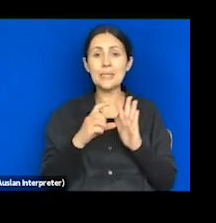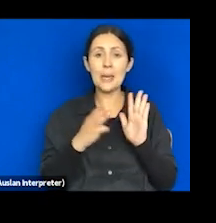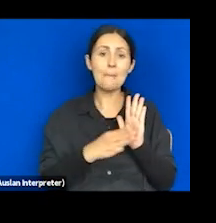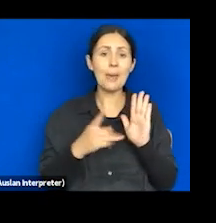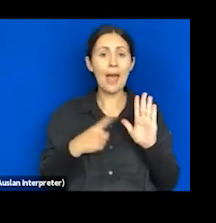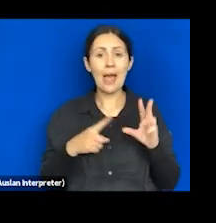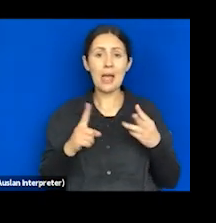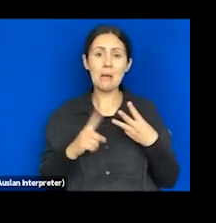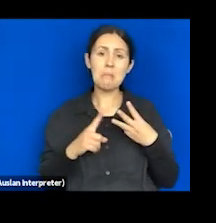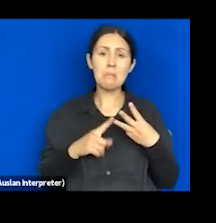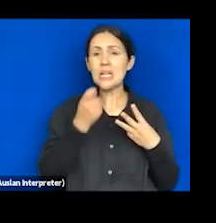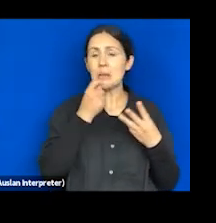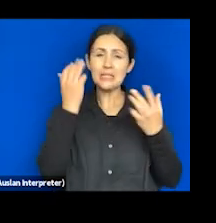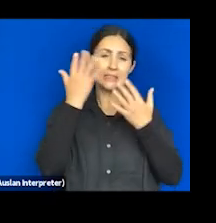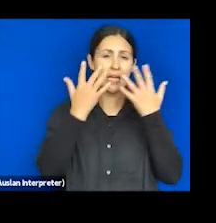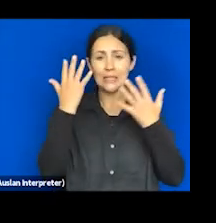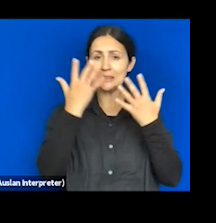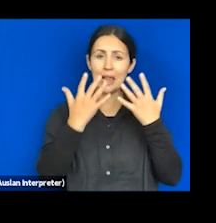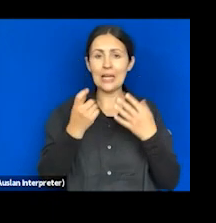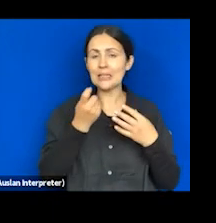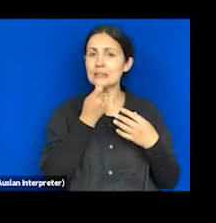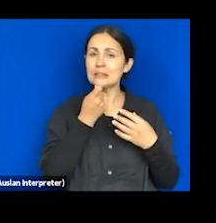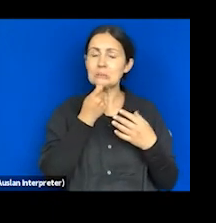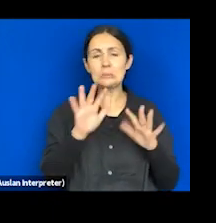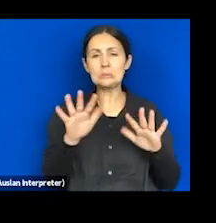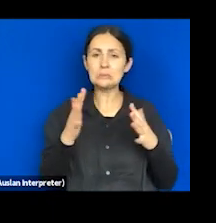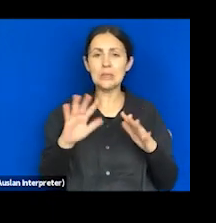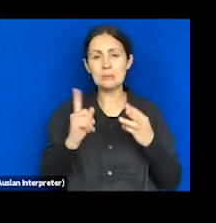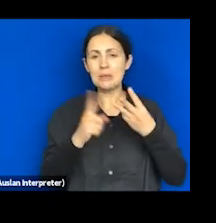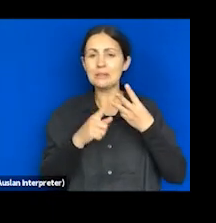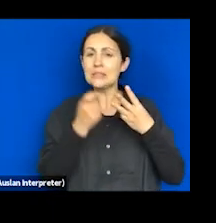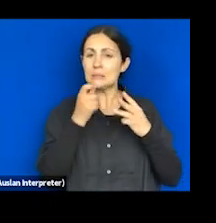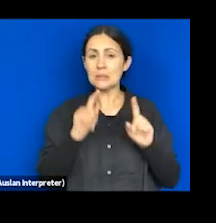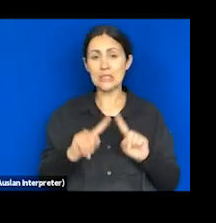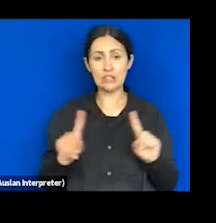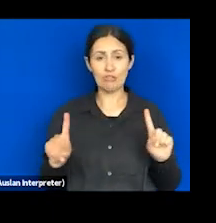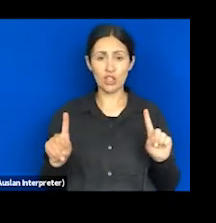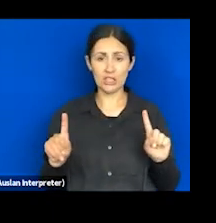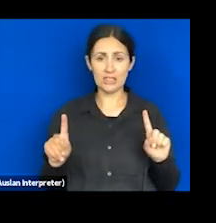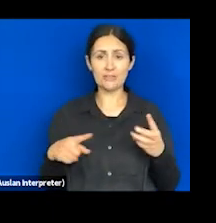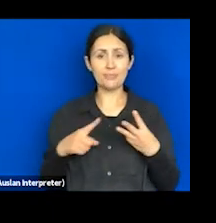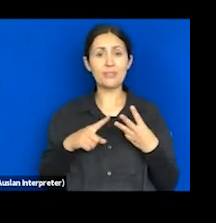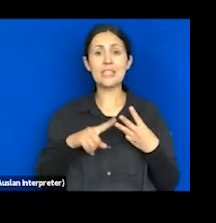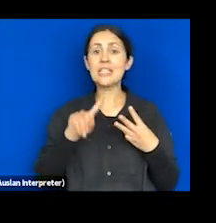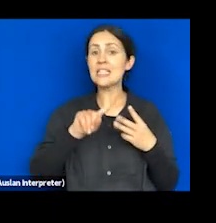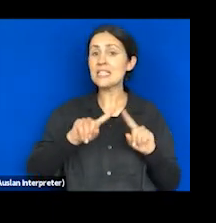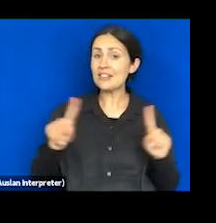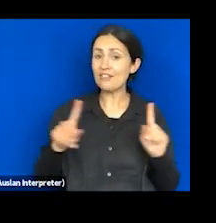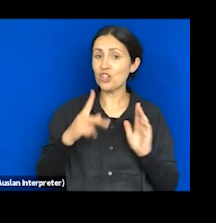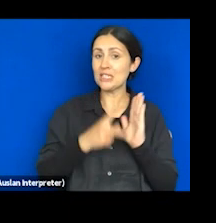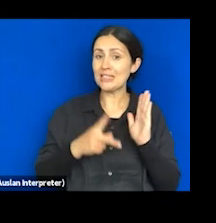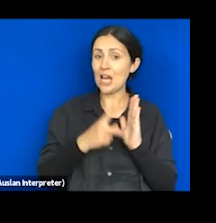within the psychedelic category, but has a quite a different sort of psychotherapeutic